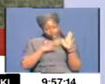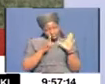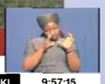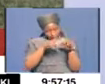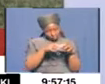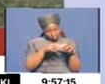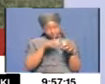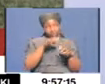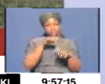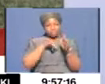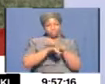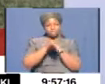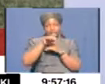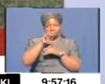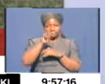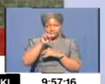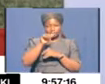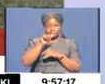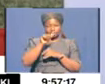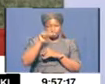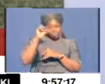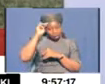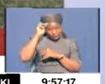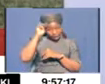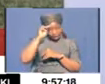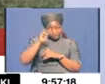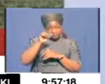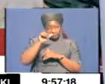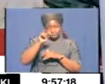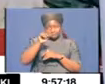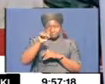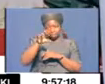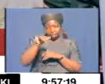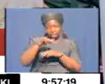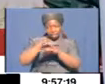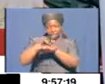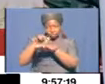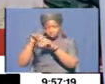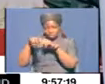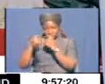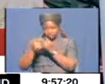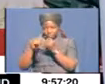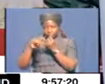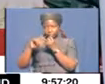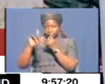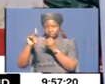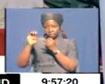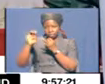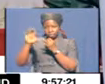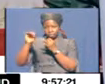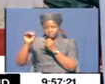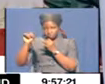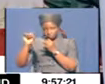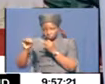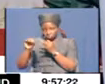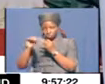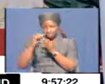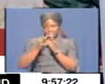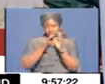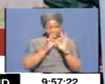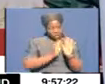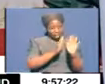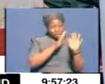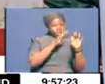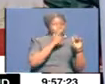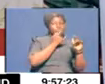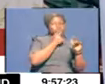Mandela, I was in the national team, I was in Kikoso. So if I leave Gor Mahia camp, I was in the national